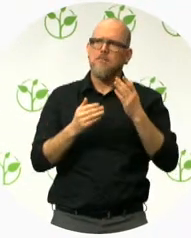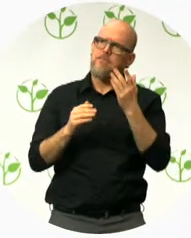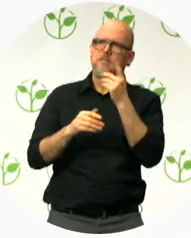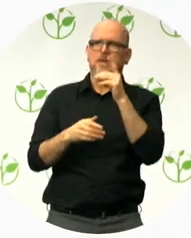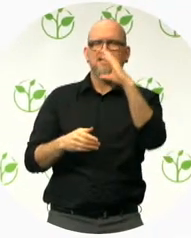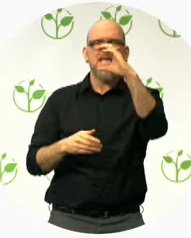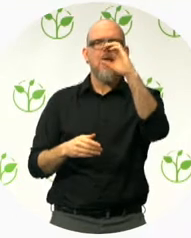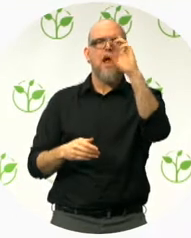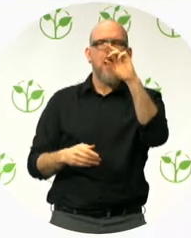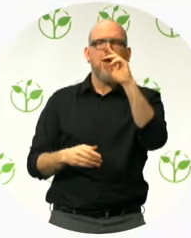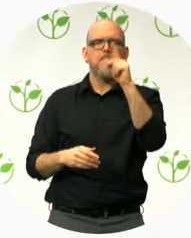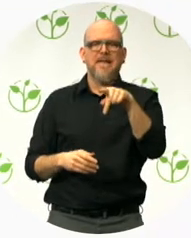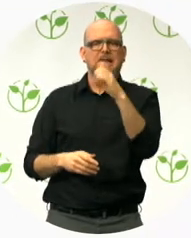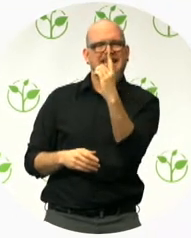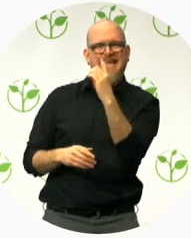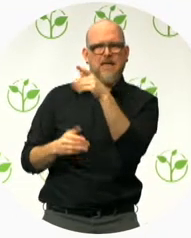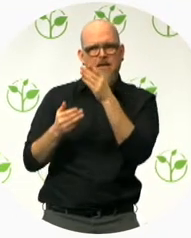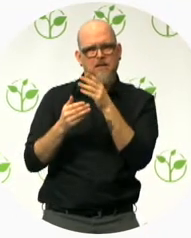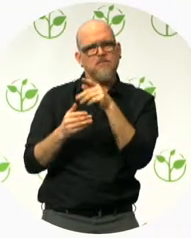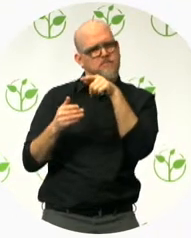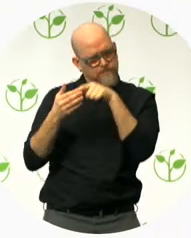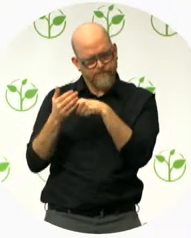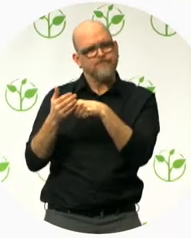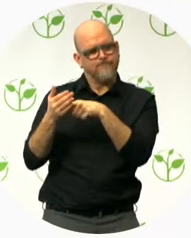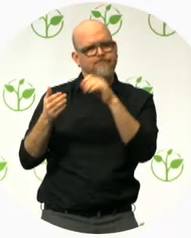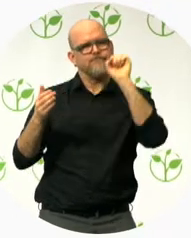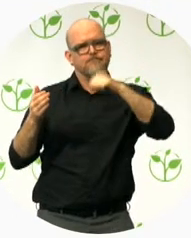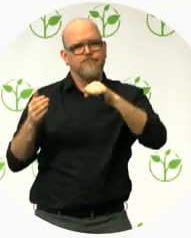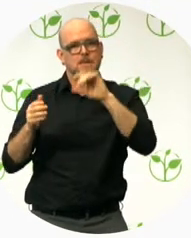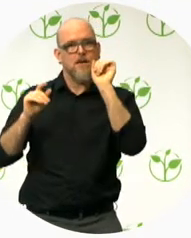to promote different aspects of development. And